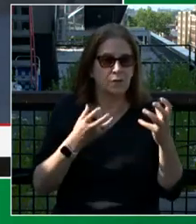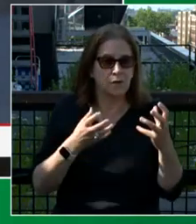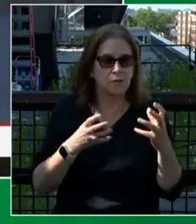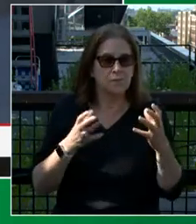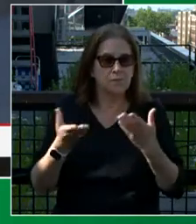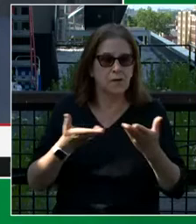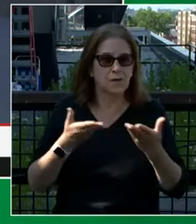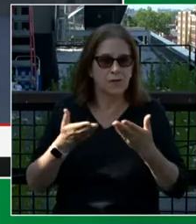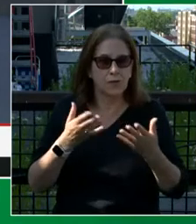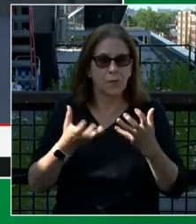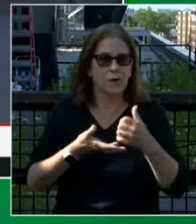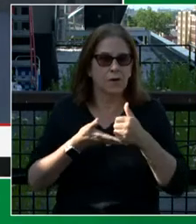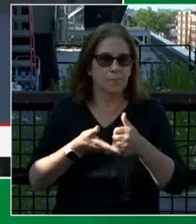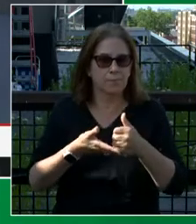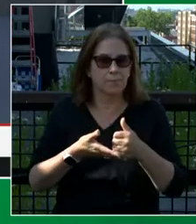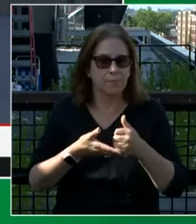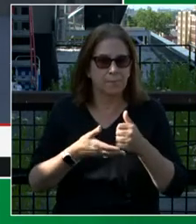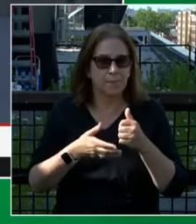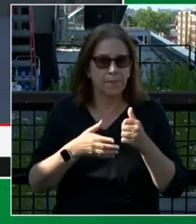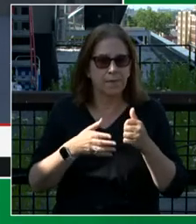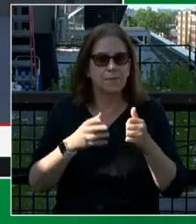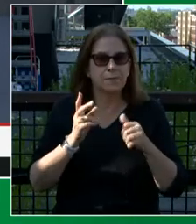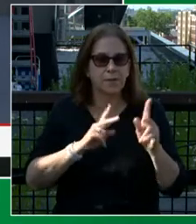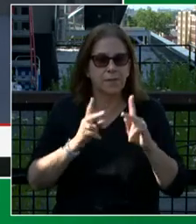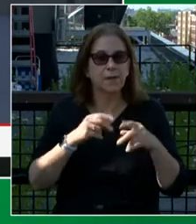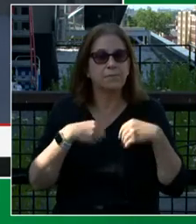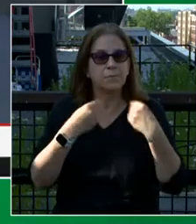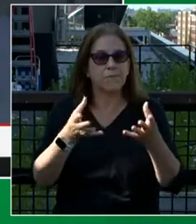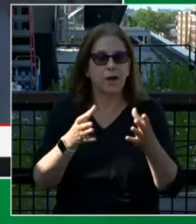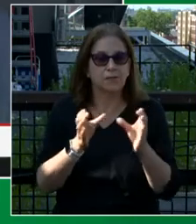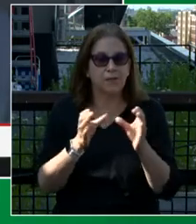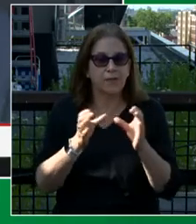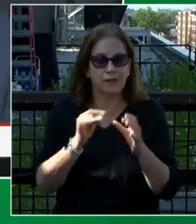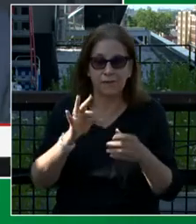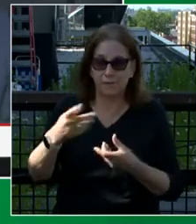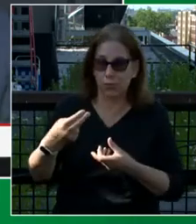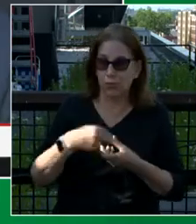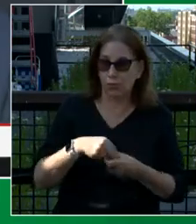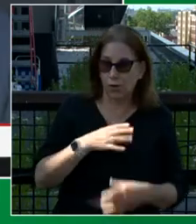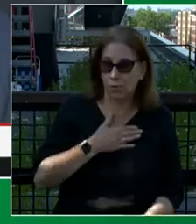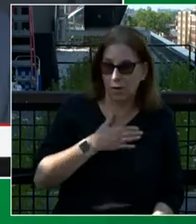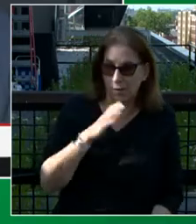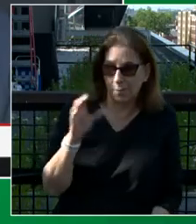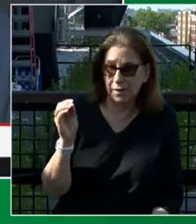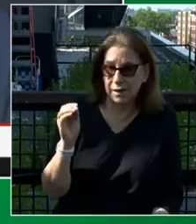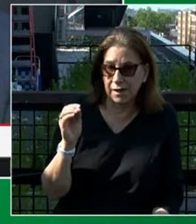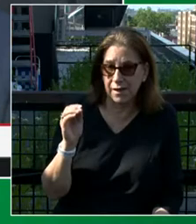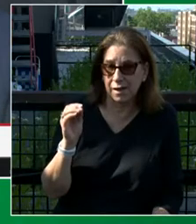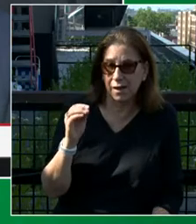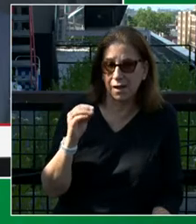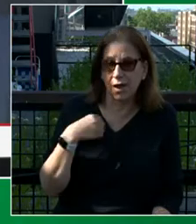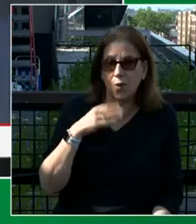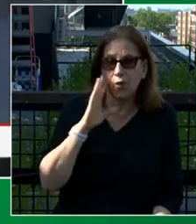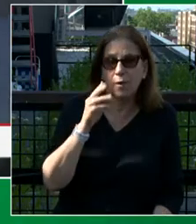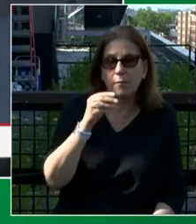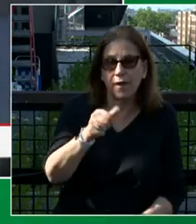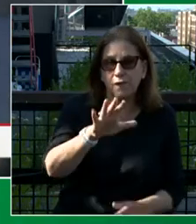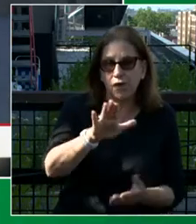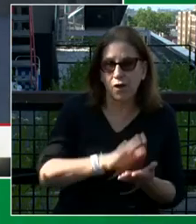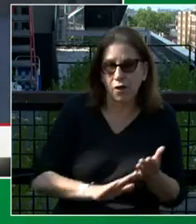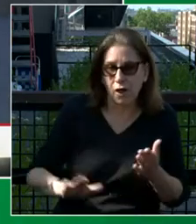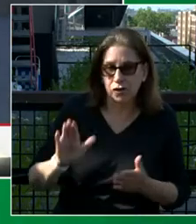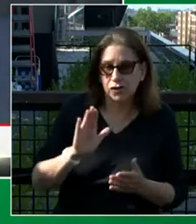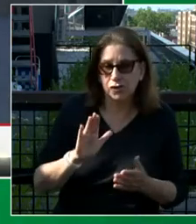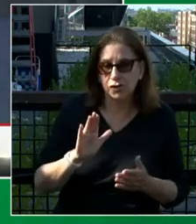beyond certifications. If you come with our company, it's beyond the certification. We will pay for your college, and we would want you to get some type